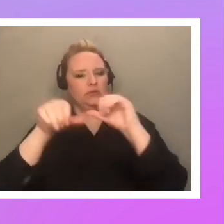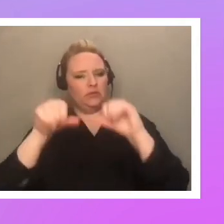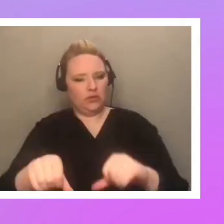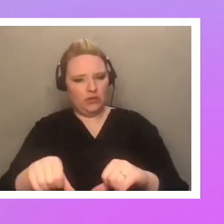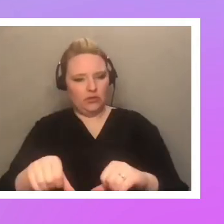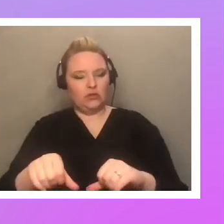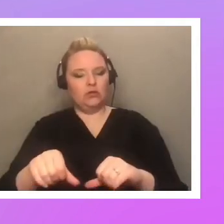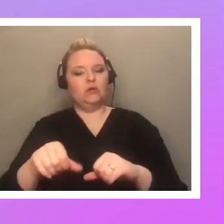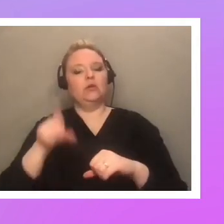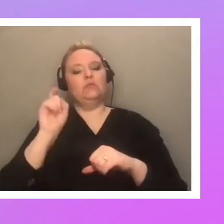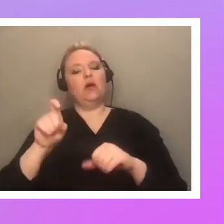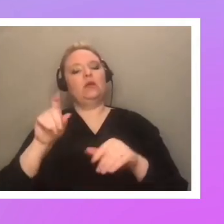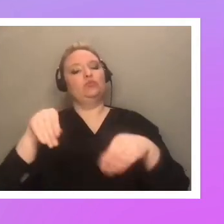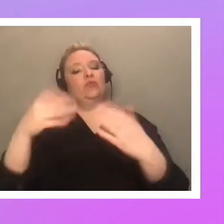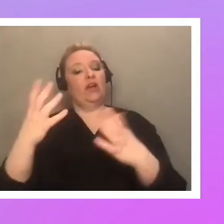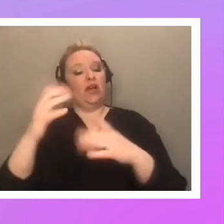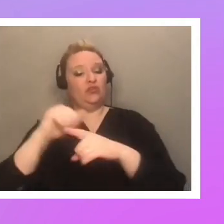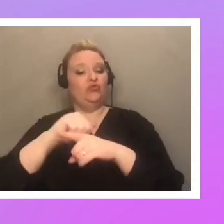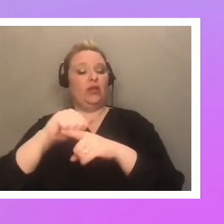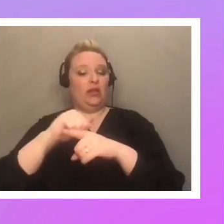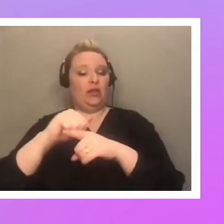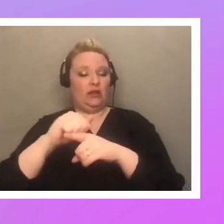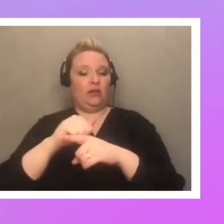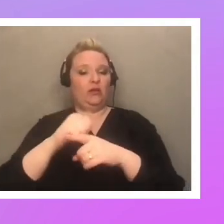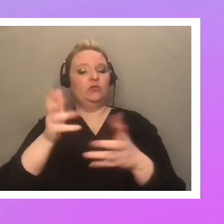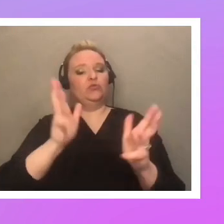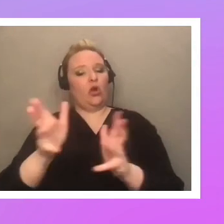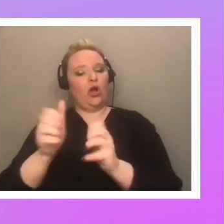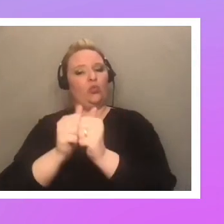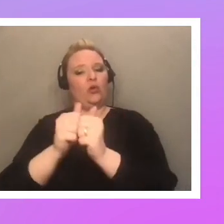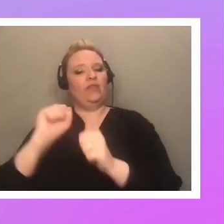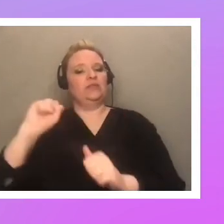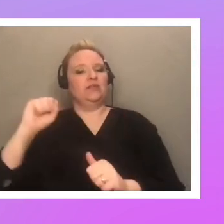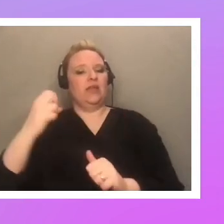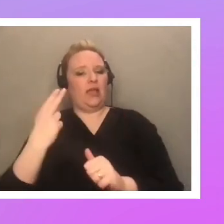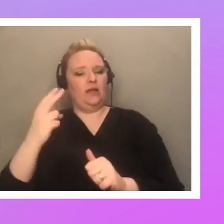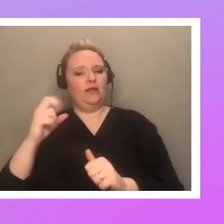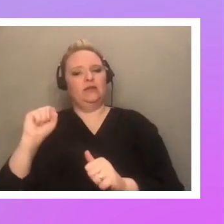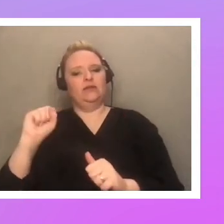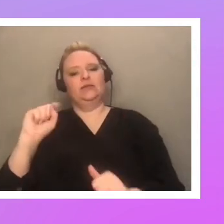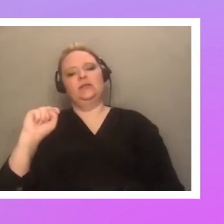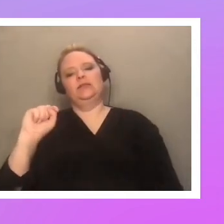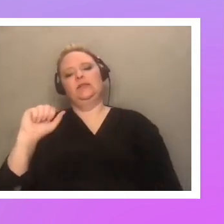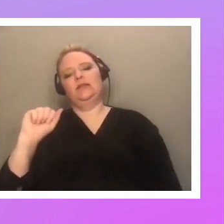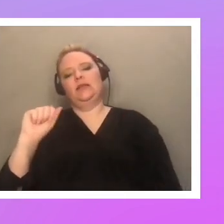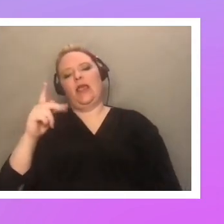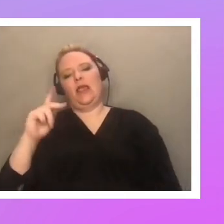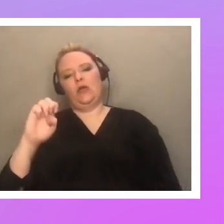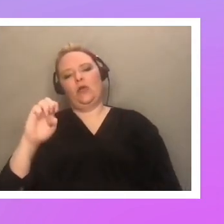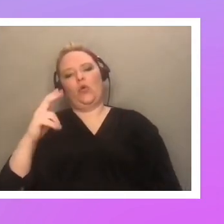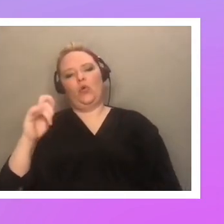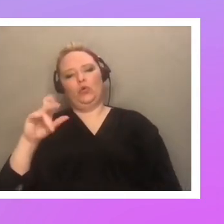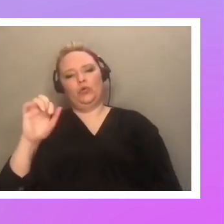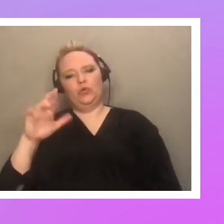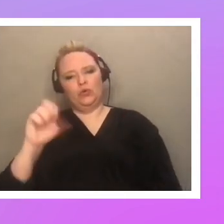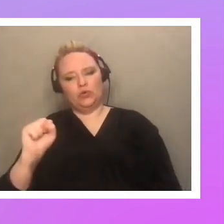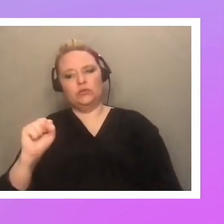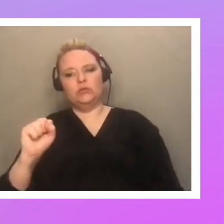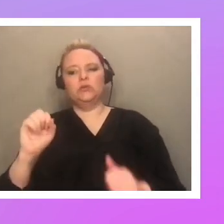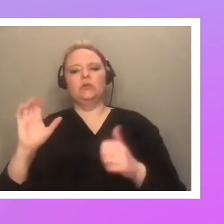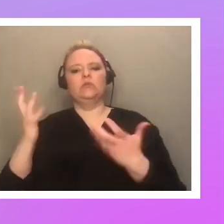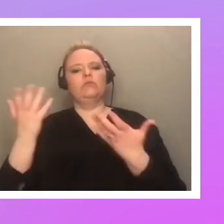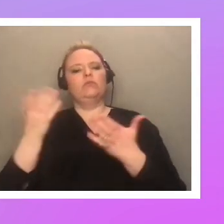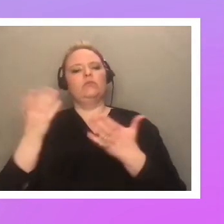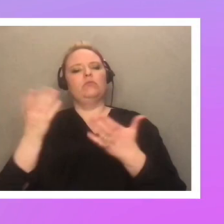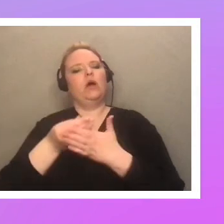them training if they need it, and talk with your stakeholders about what's in scope for the budget